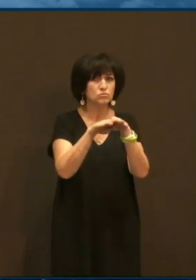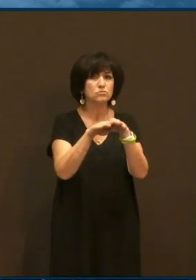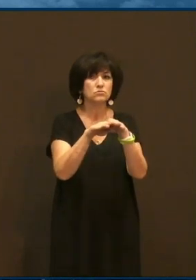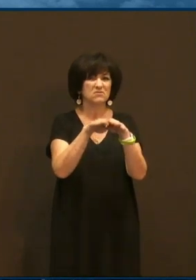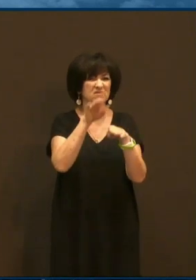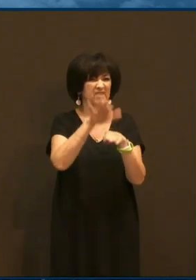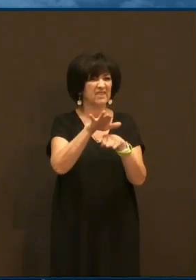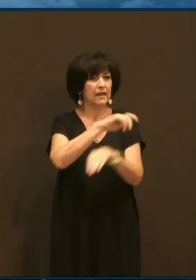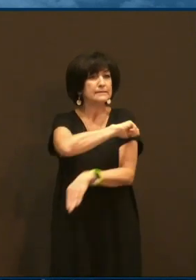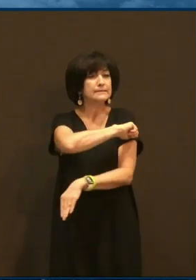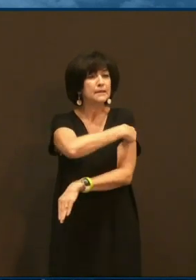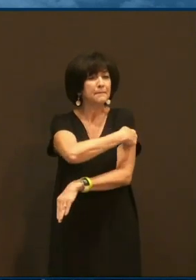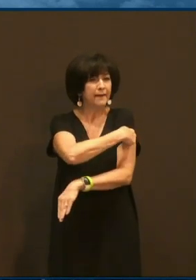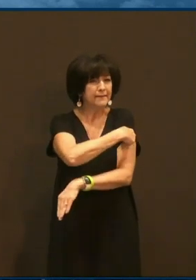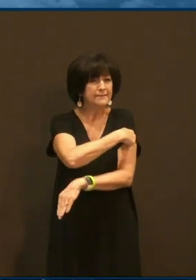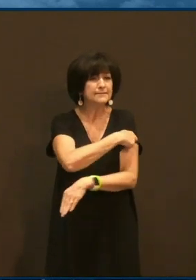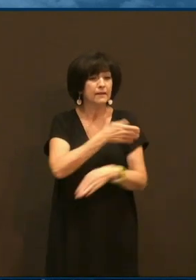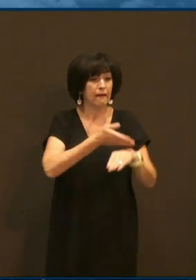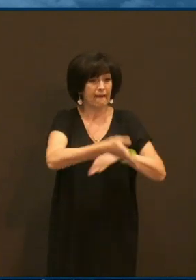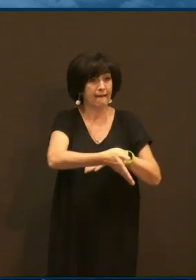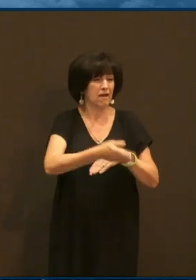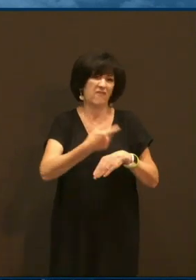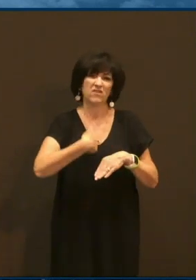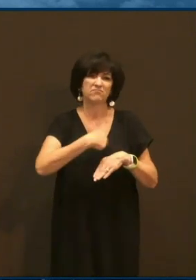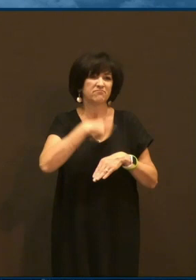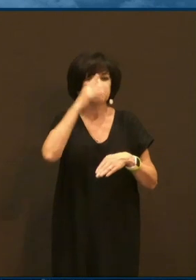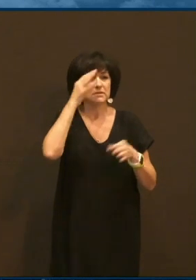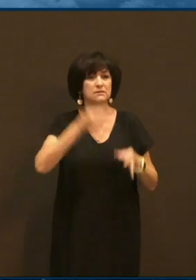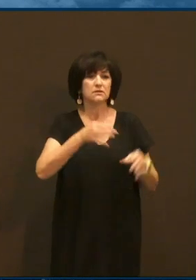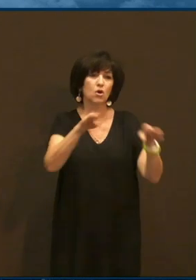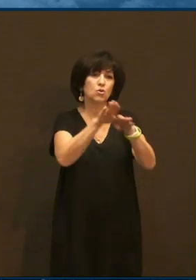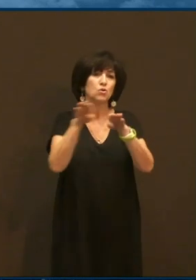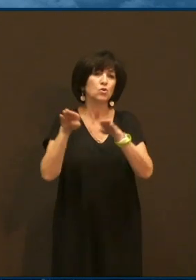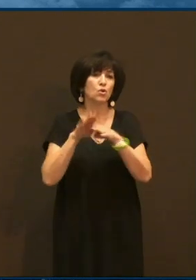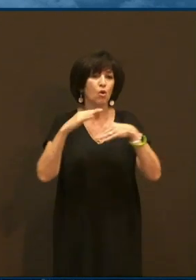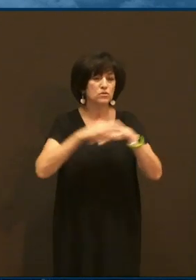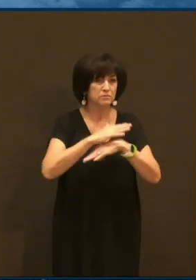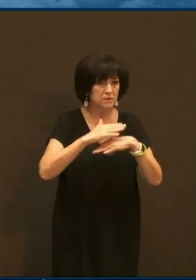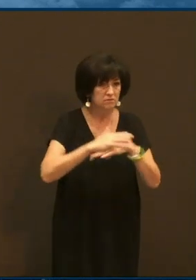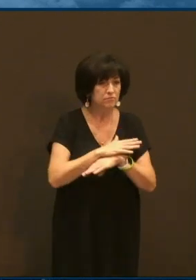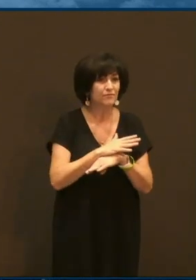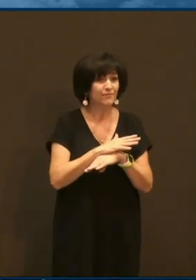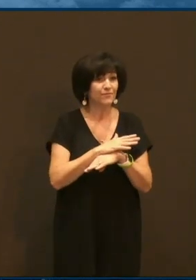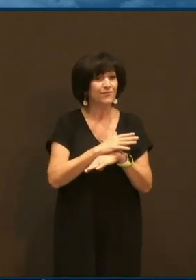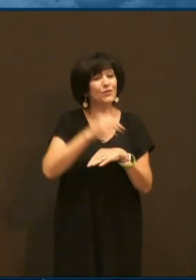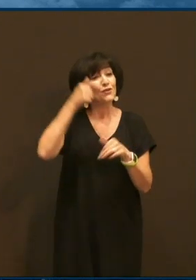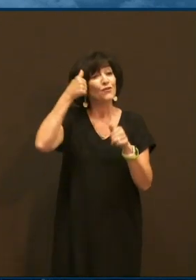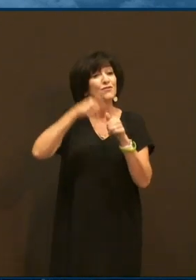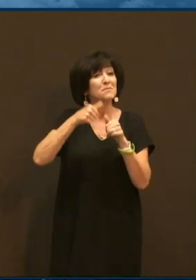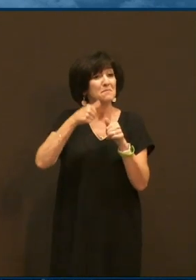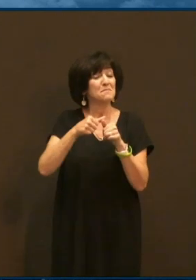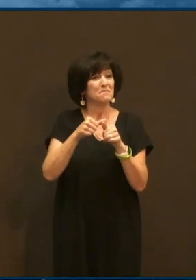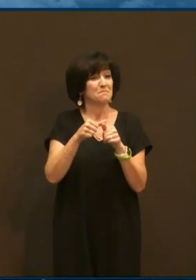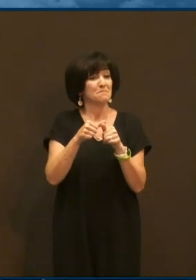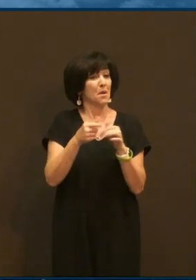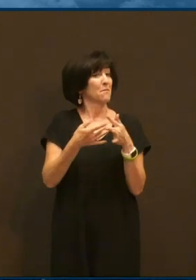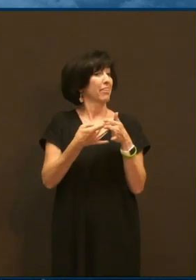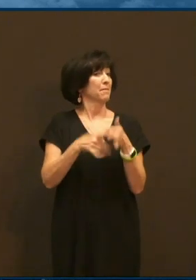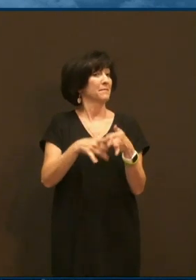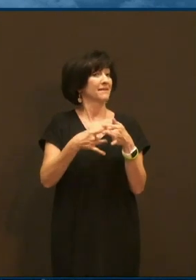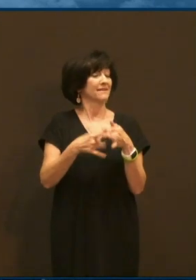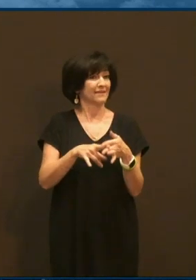St. Patrick's Day. Then the requirement for face coverings. You'll remember that the advice from